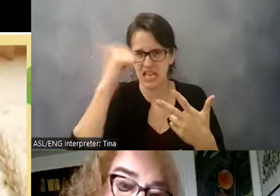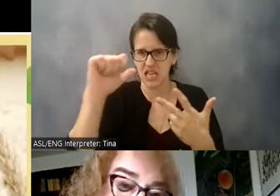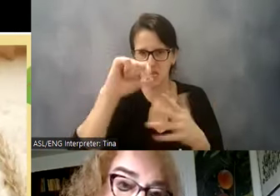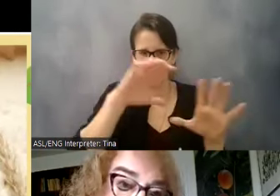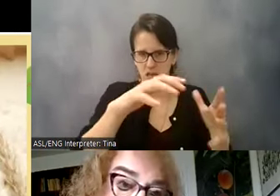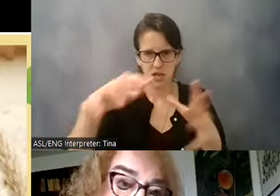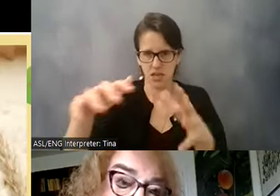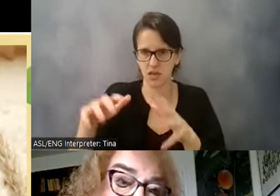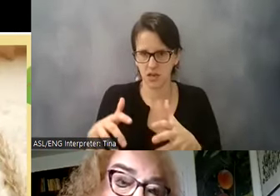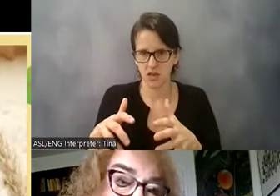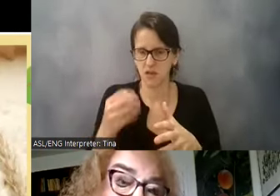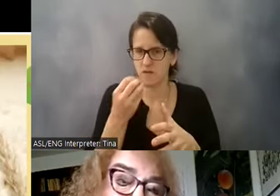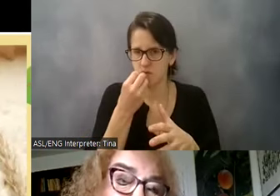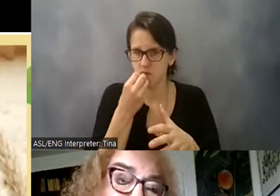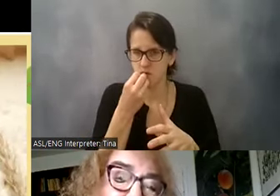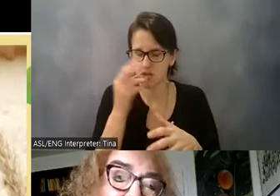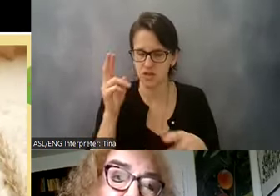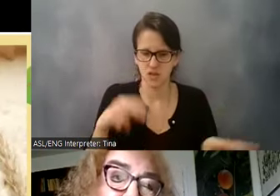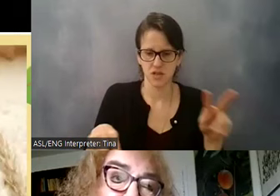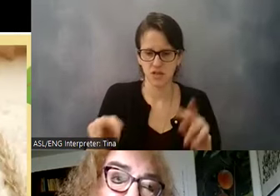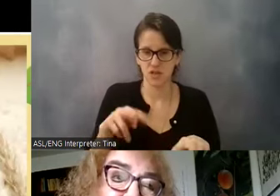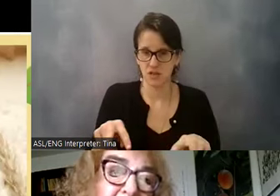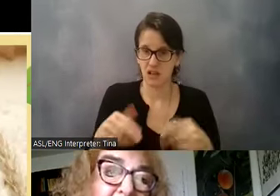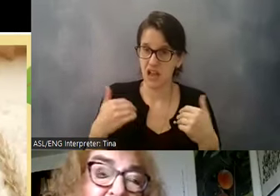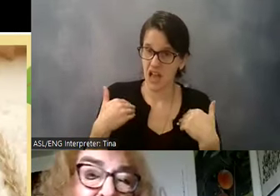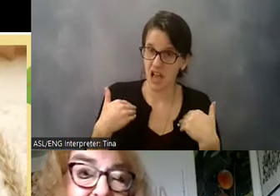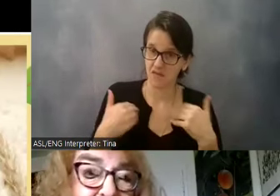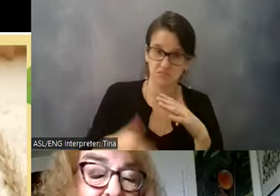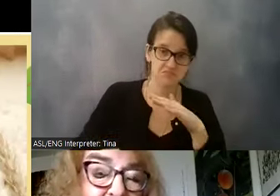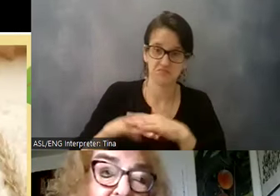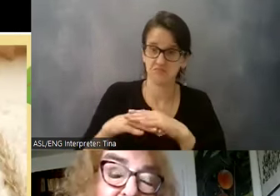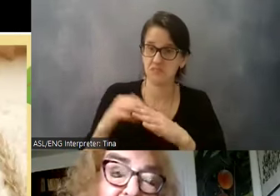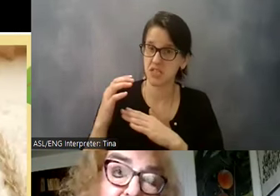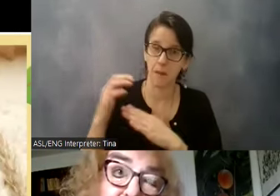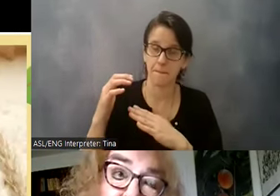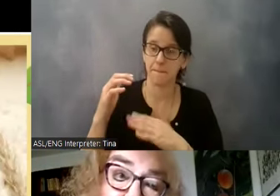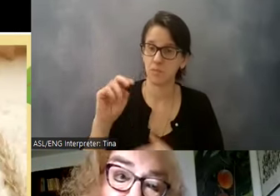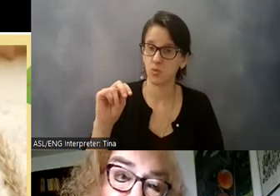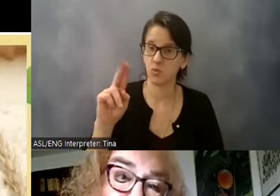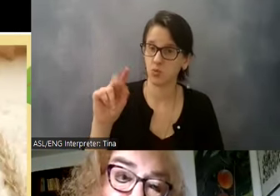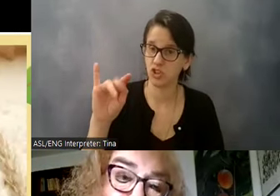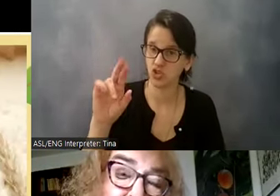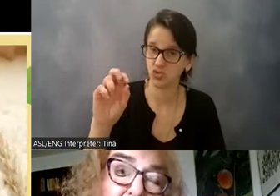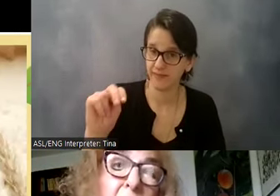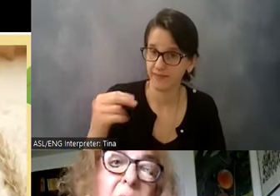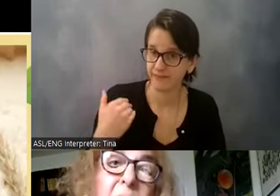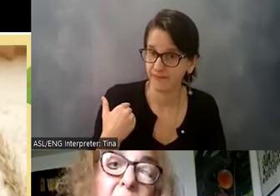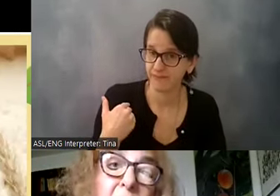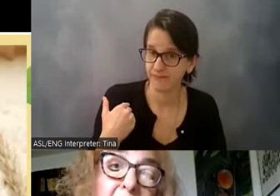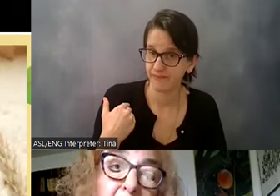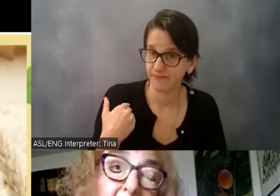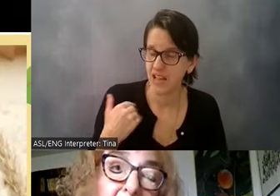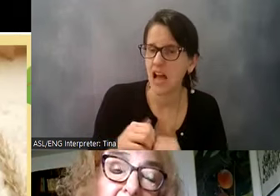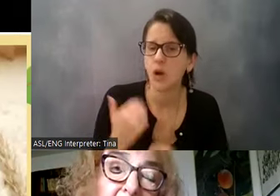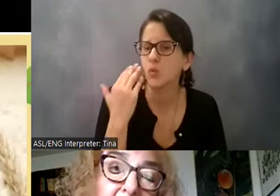know whether it has optimal nutrition unless either you've grown it yourself or you know